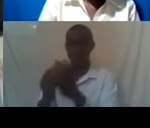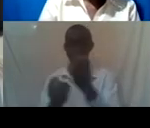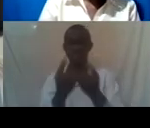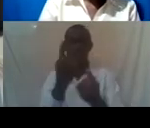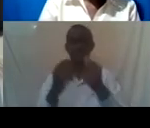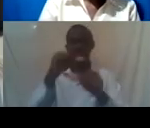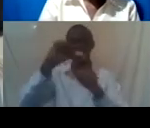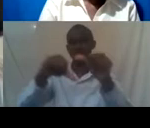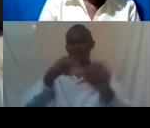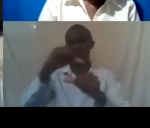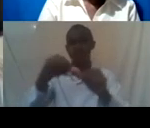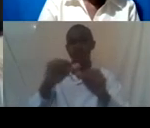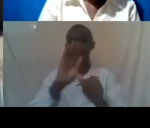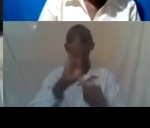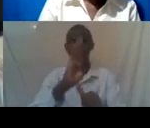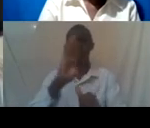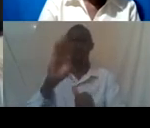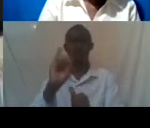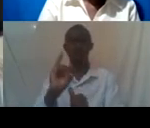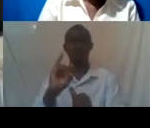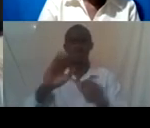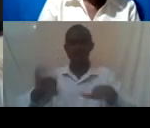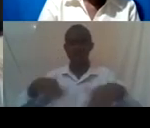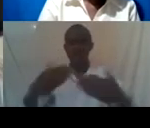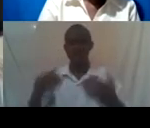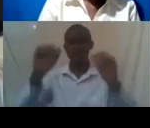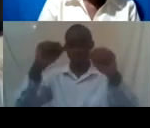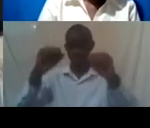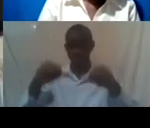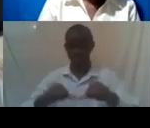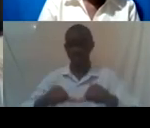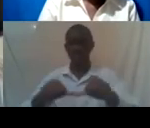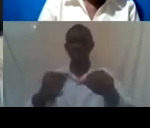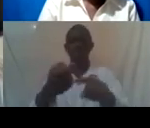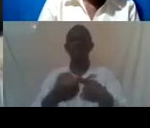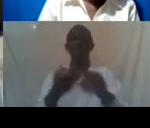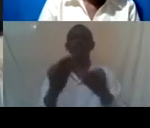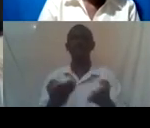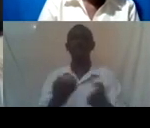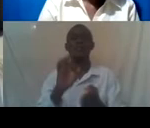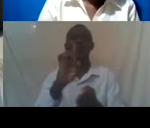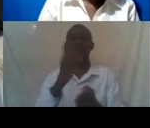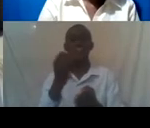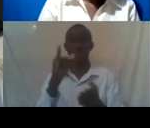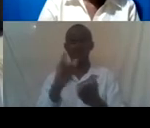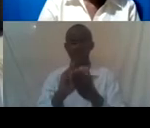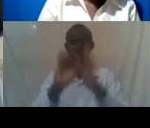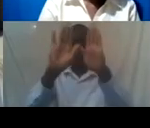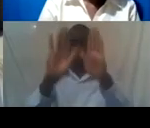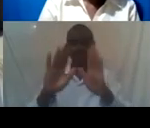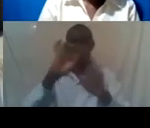about the BBI, how we should move forward from here. And one of the fundamental questions